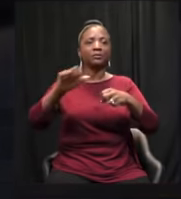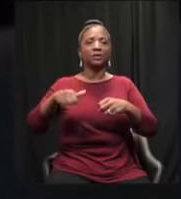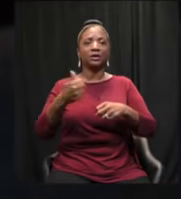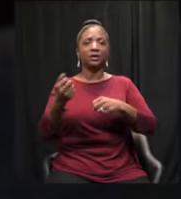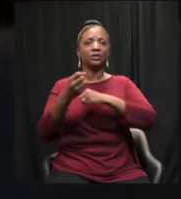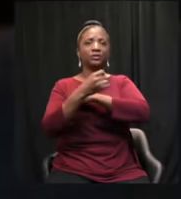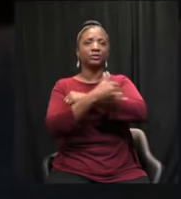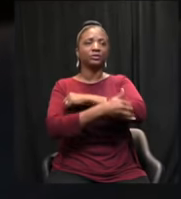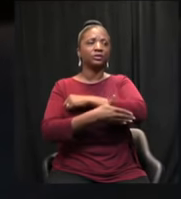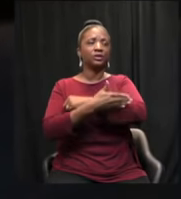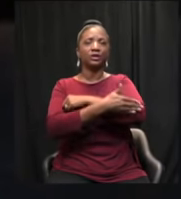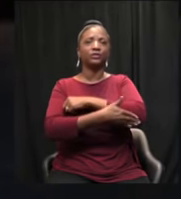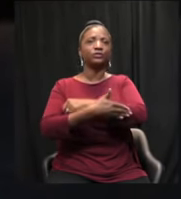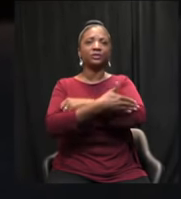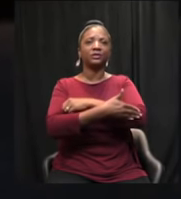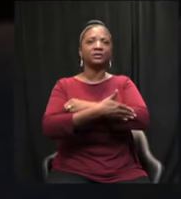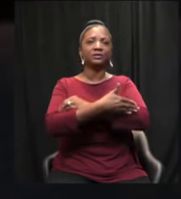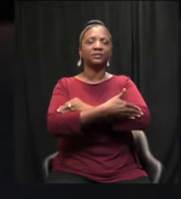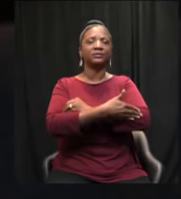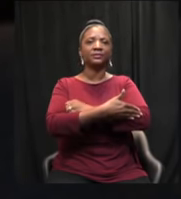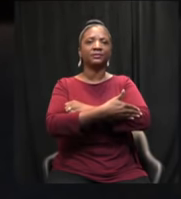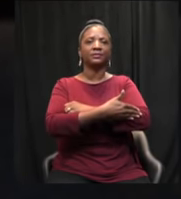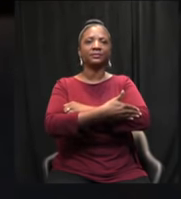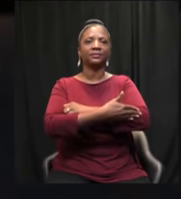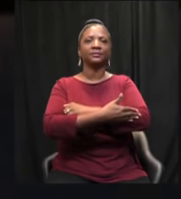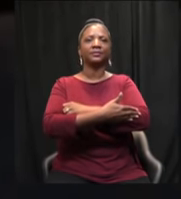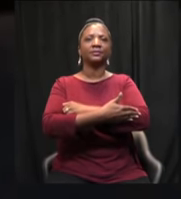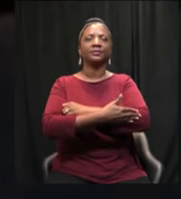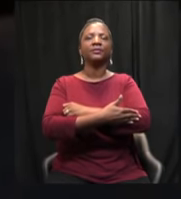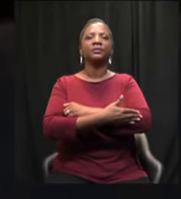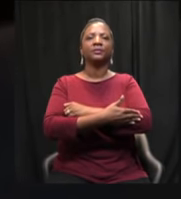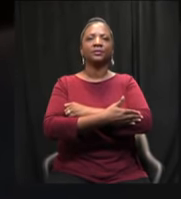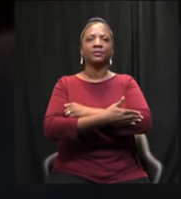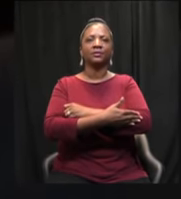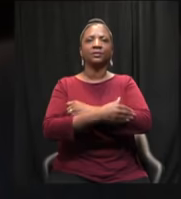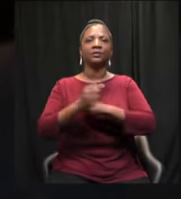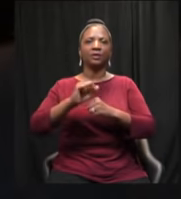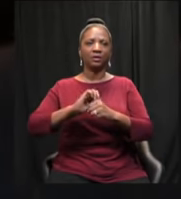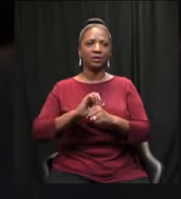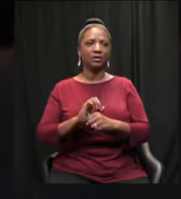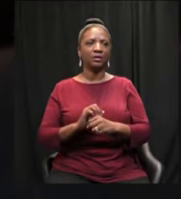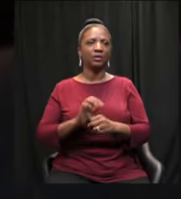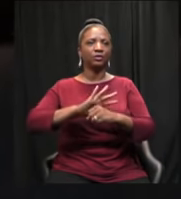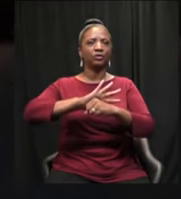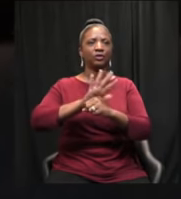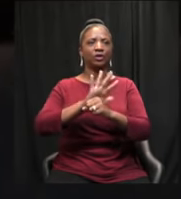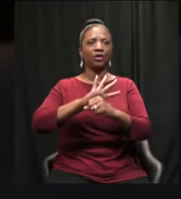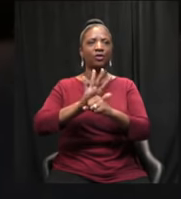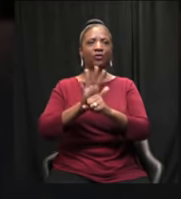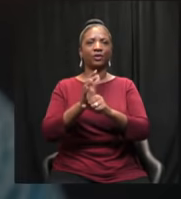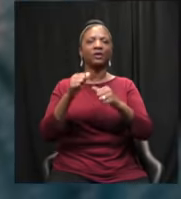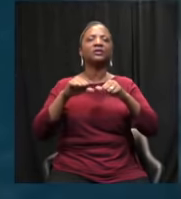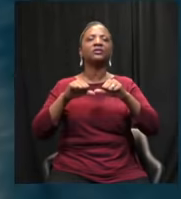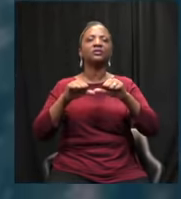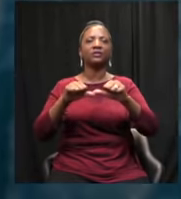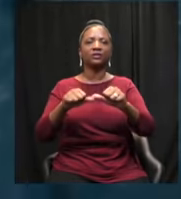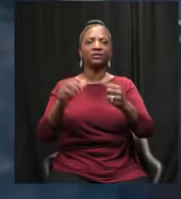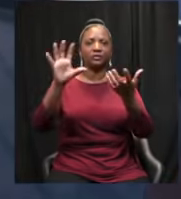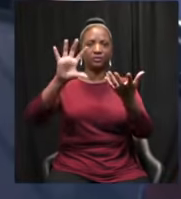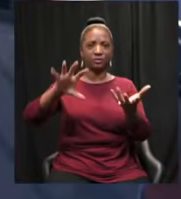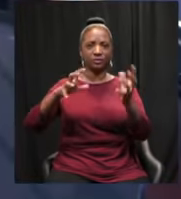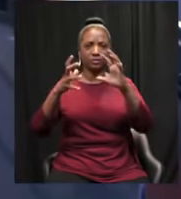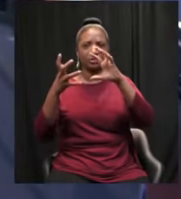happening in this world, not only on the world stage, but in the COVID that continues to rampant and grow up,